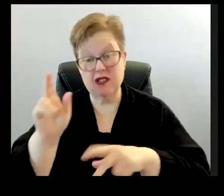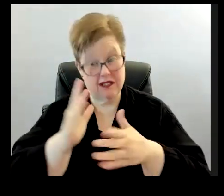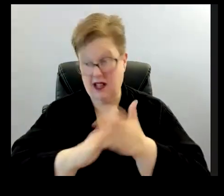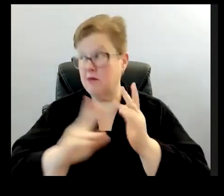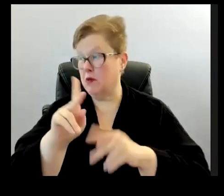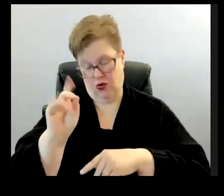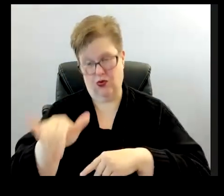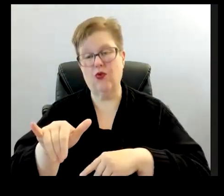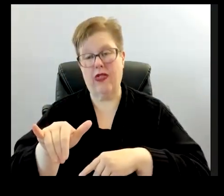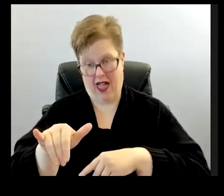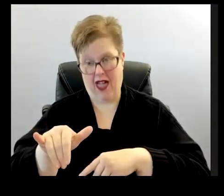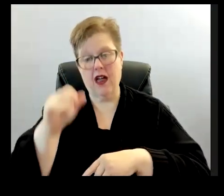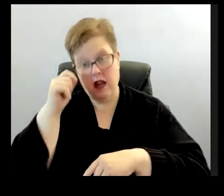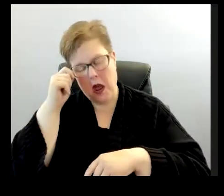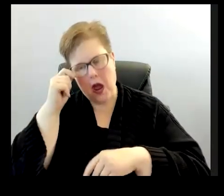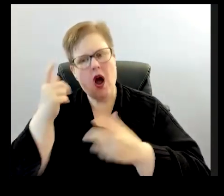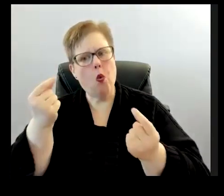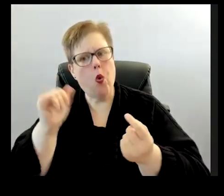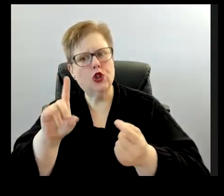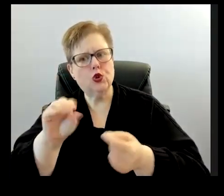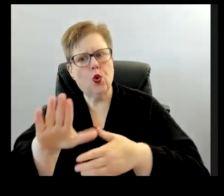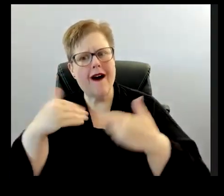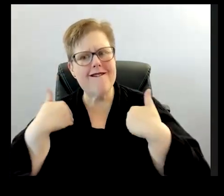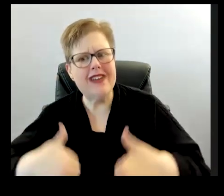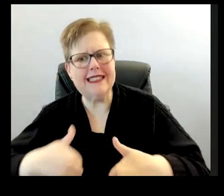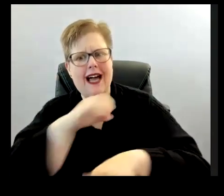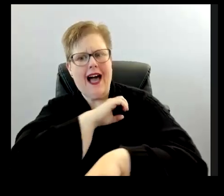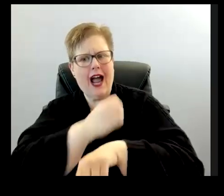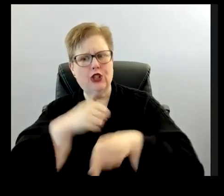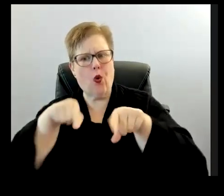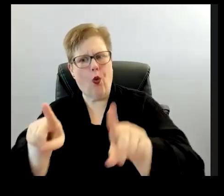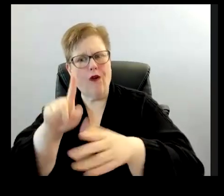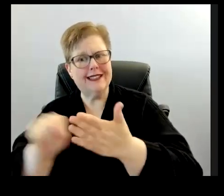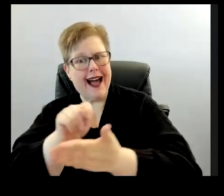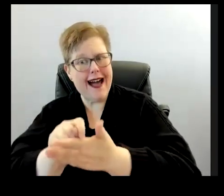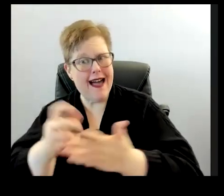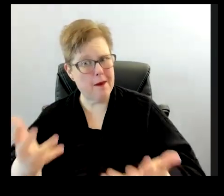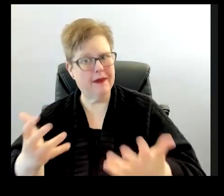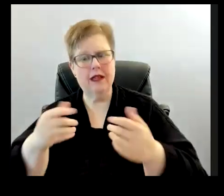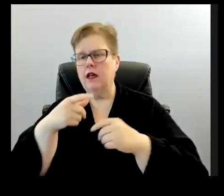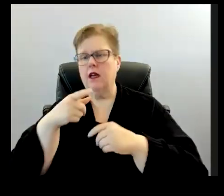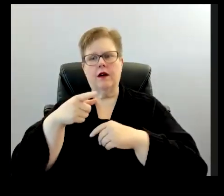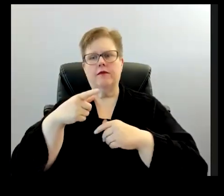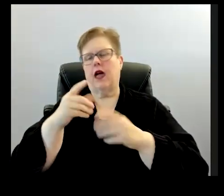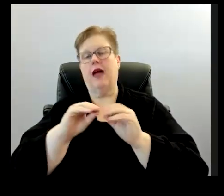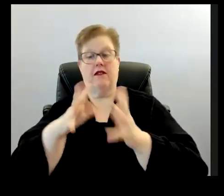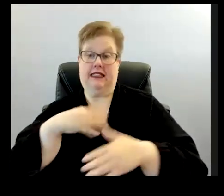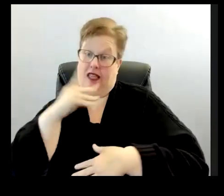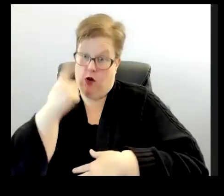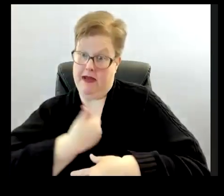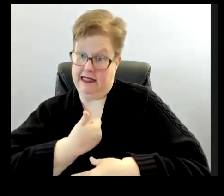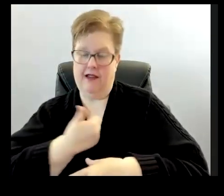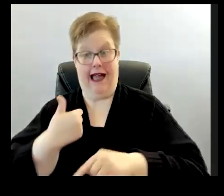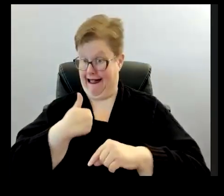that before. Well, what is that going to do to your physical energy over time, right? You can't, well, I will speak for myself.